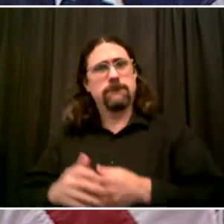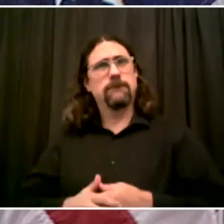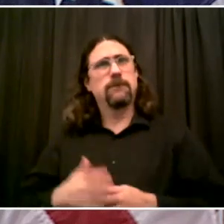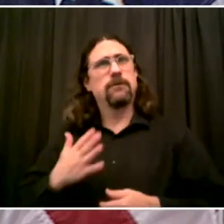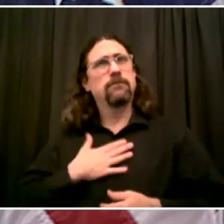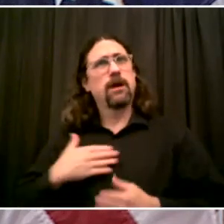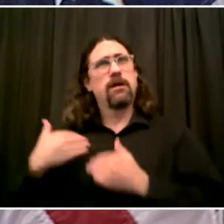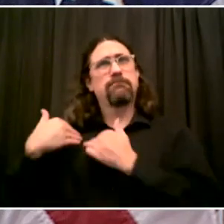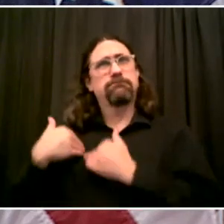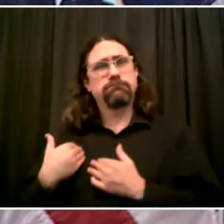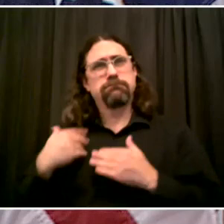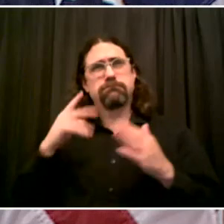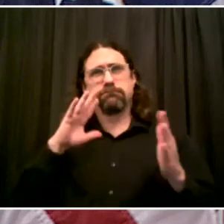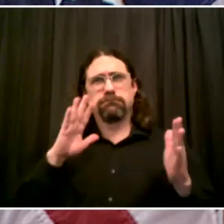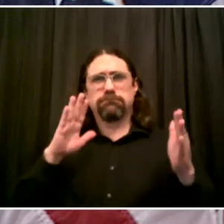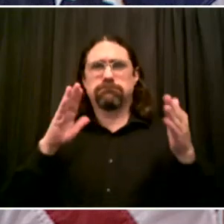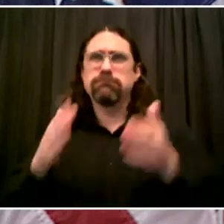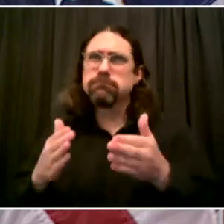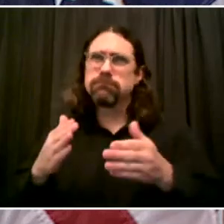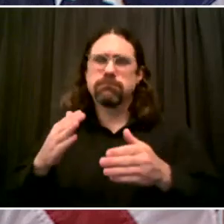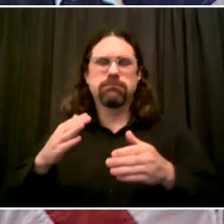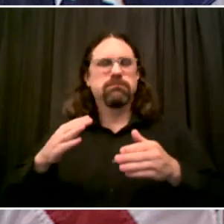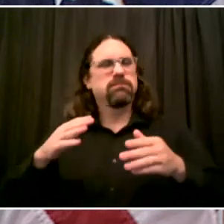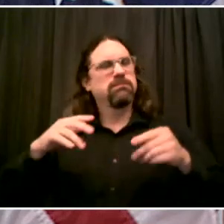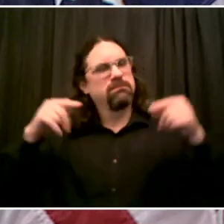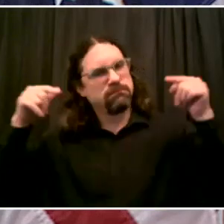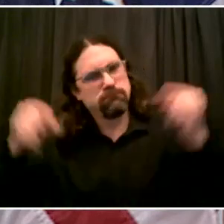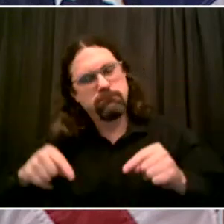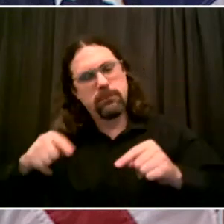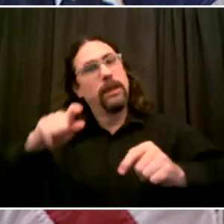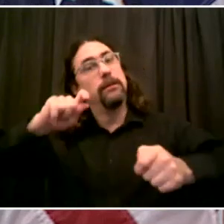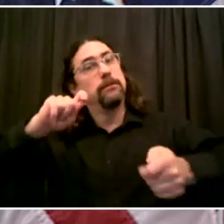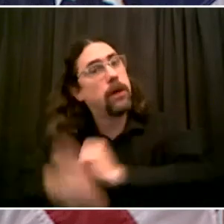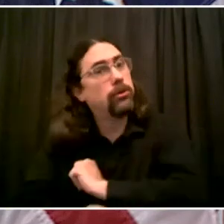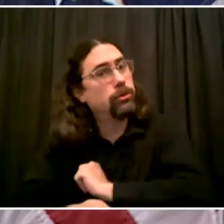and you'll judge for yourself, as all New Yorkers do.